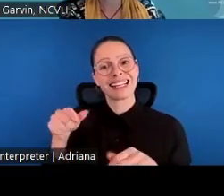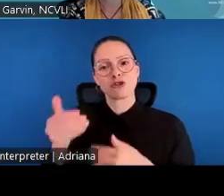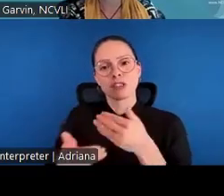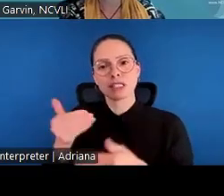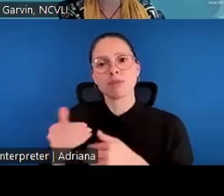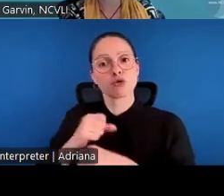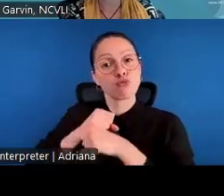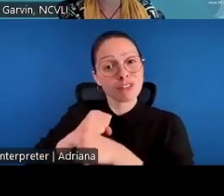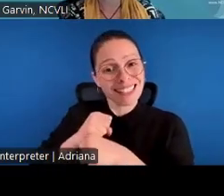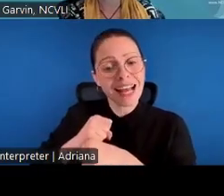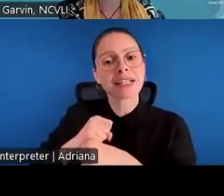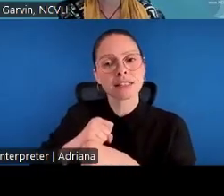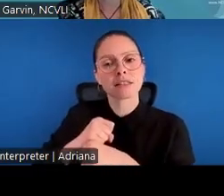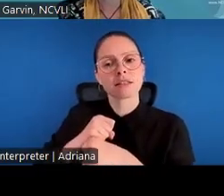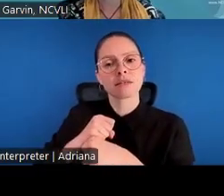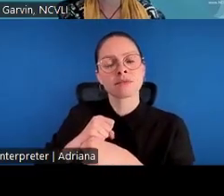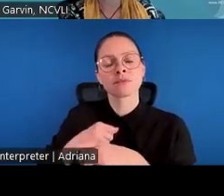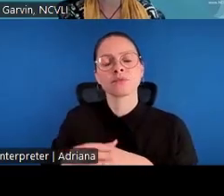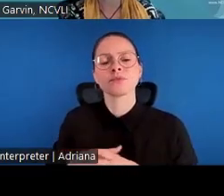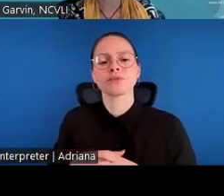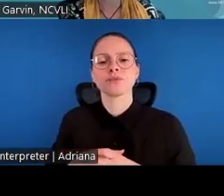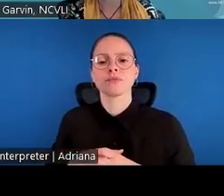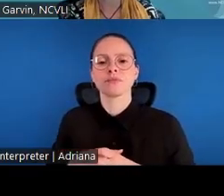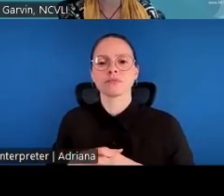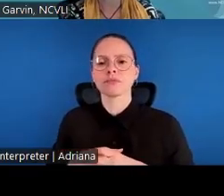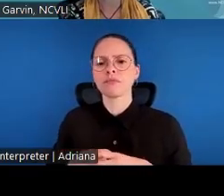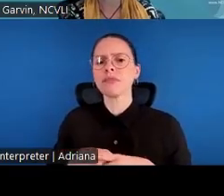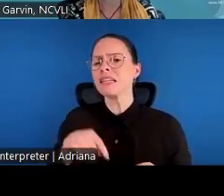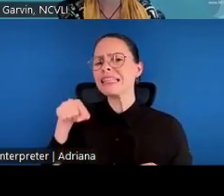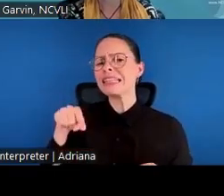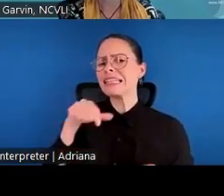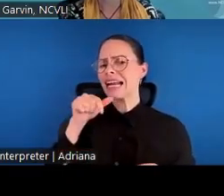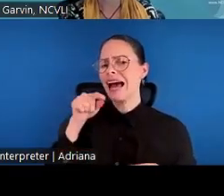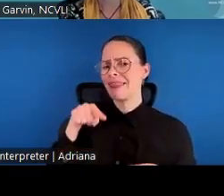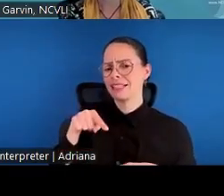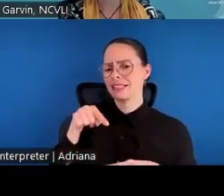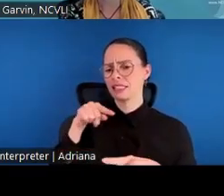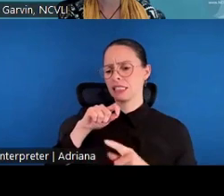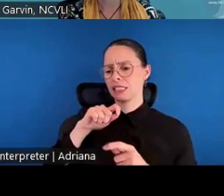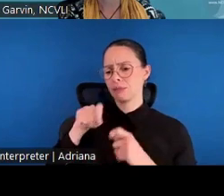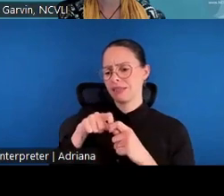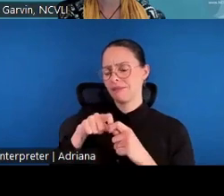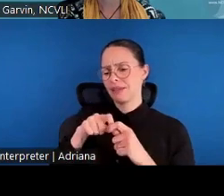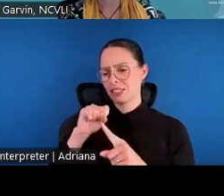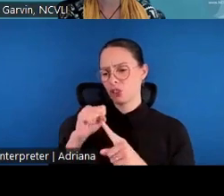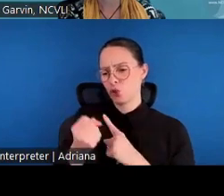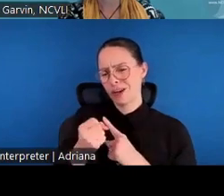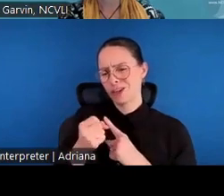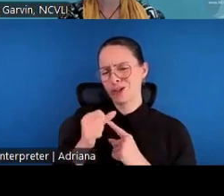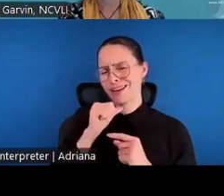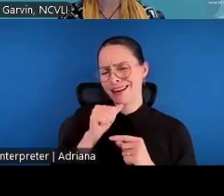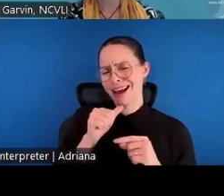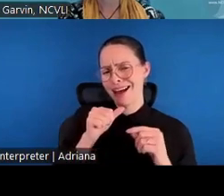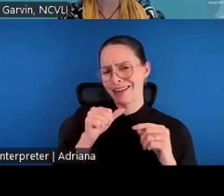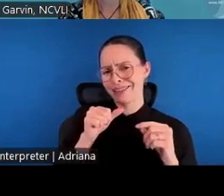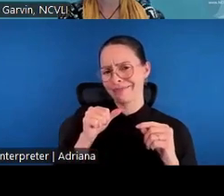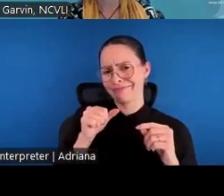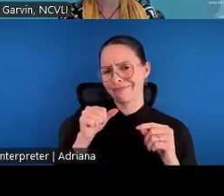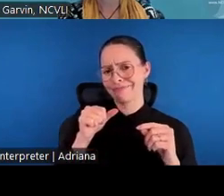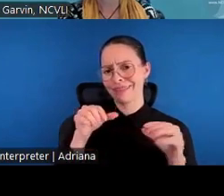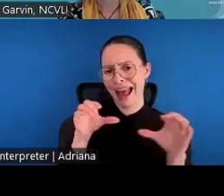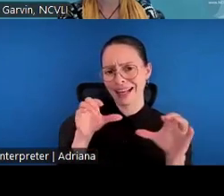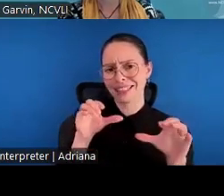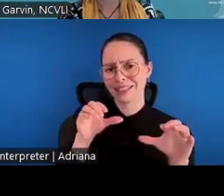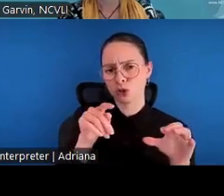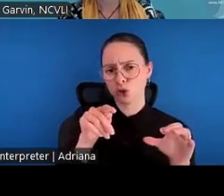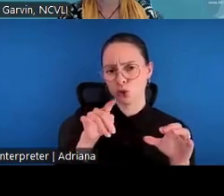is the best practice I would recommend. This isn't this particular scenario because it's not active duty, but I strongly recommend that you communicate with your